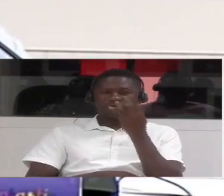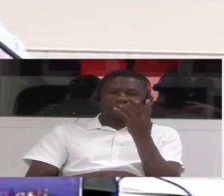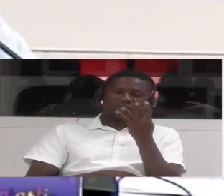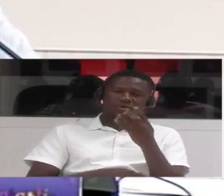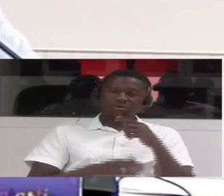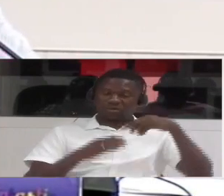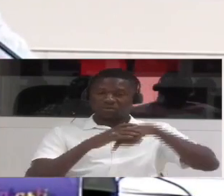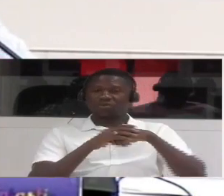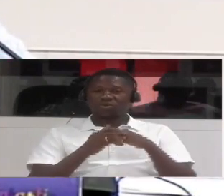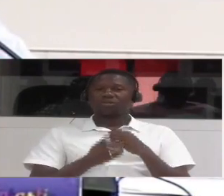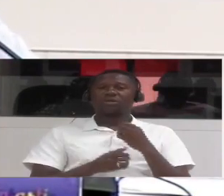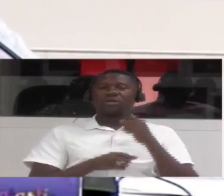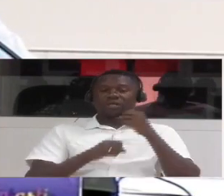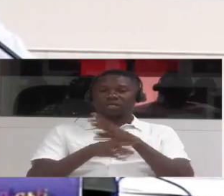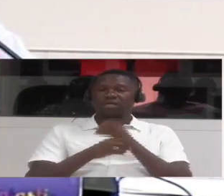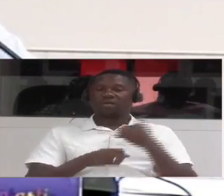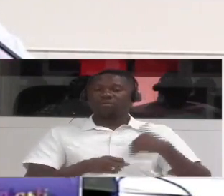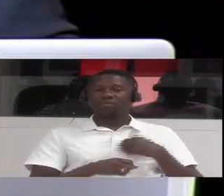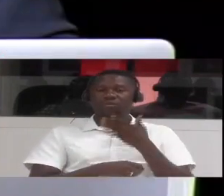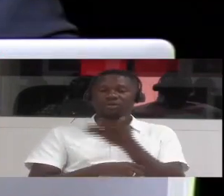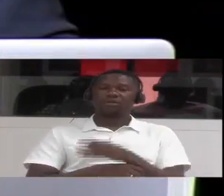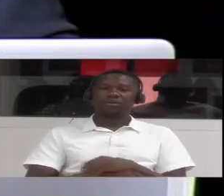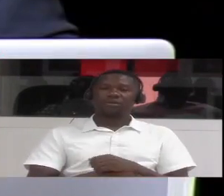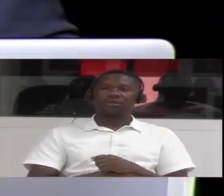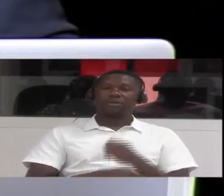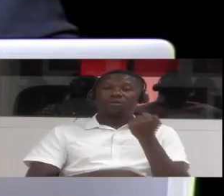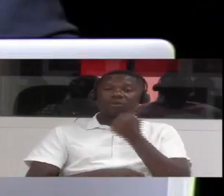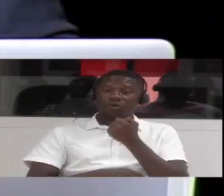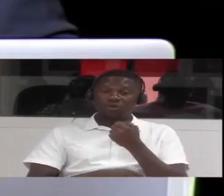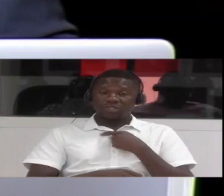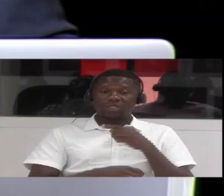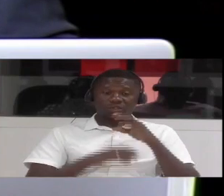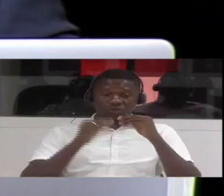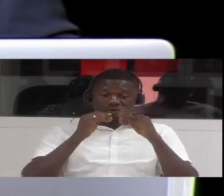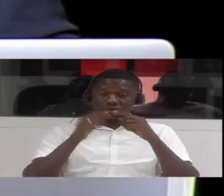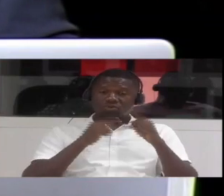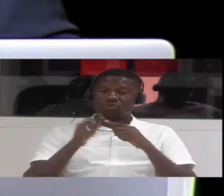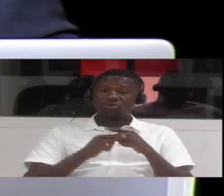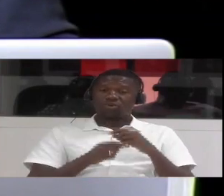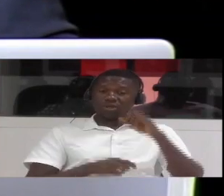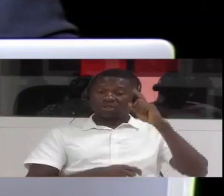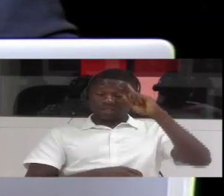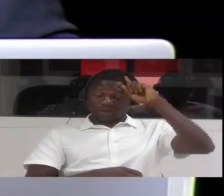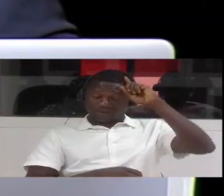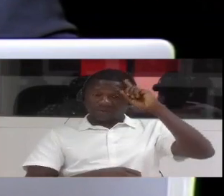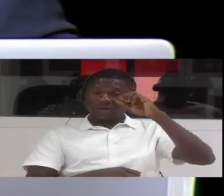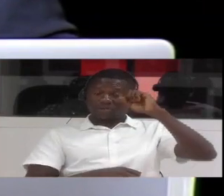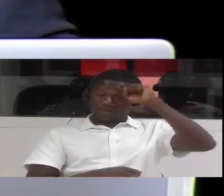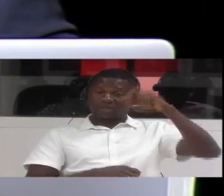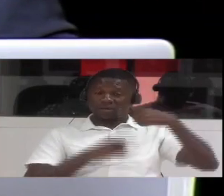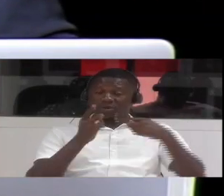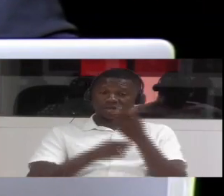here. And because he talked to Thabo Mbeki about that. Yes, also was, about he that. He was